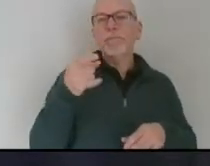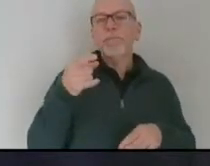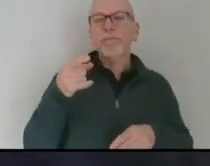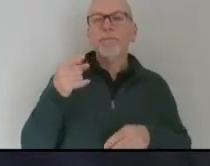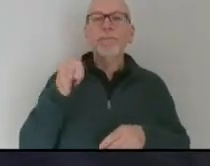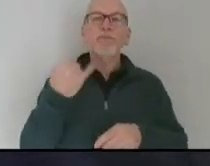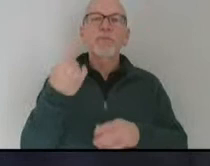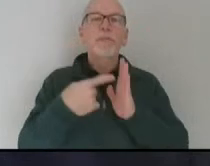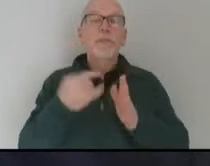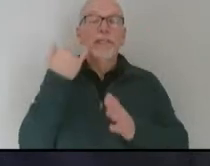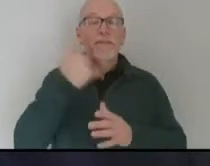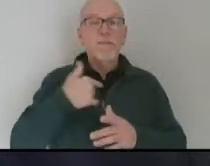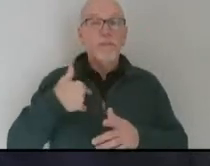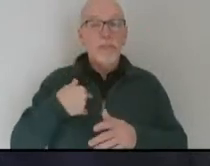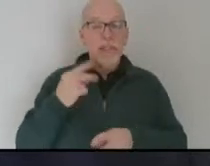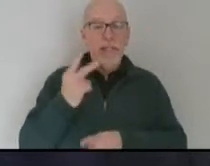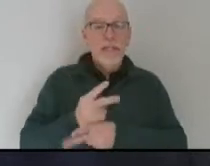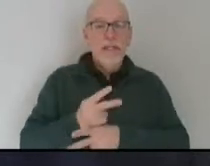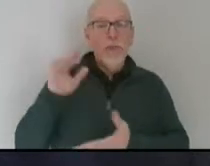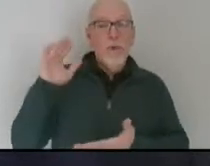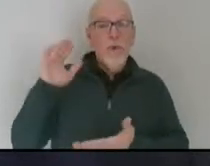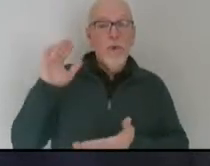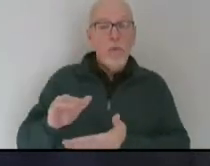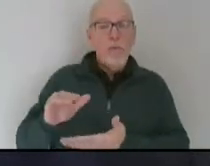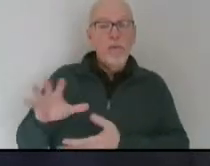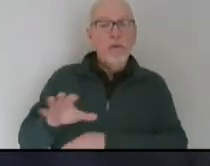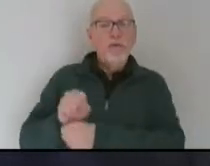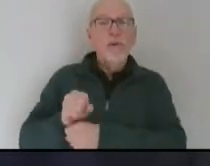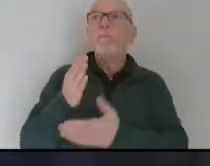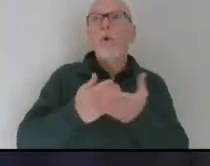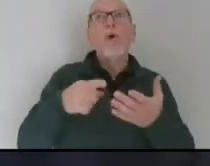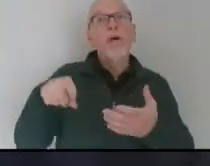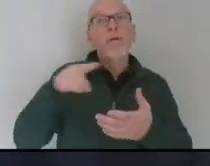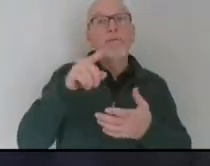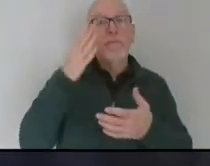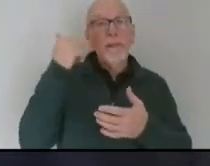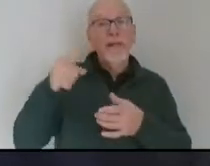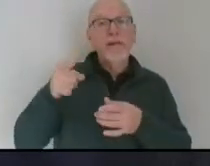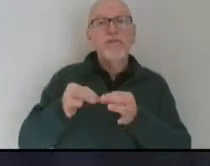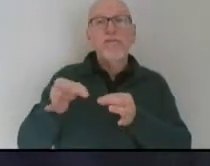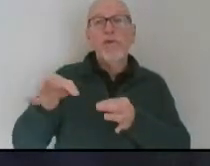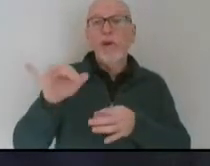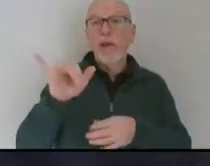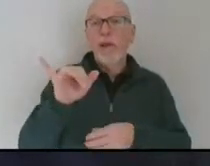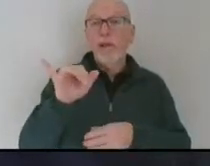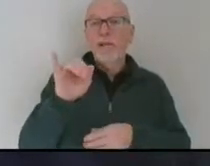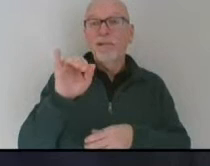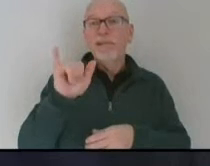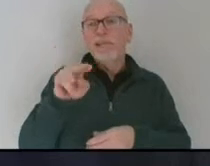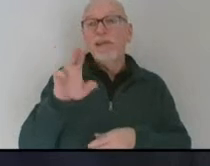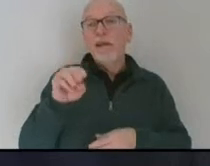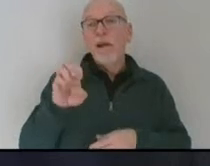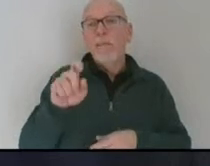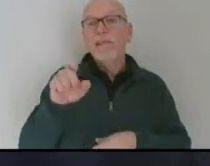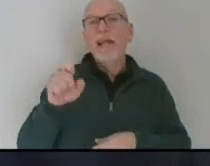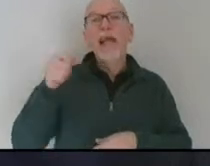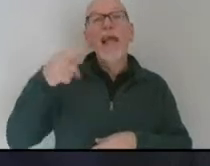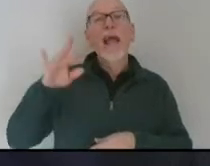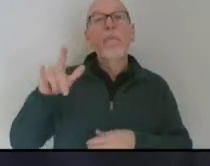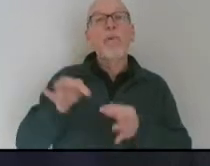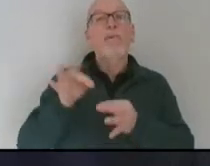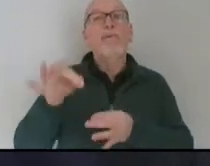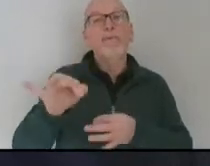example, if we maintained lower reserves, and part of that shock was also the deferral of income taxes from April to July,